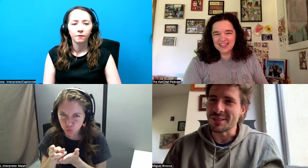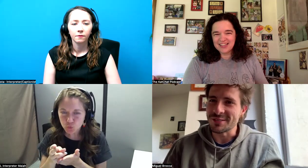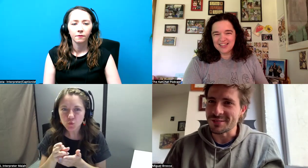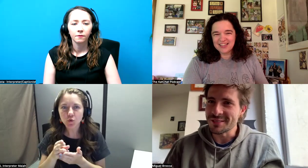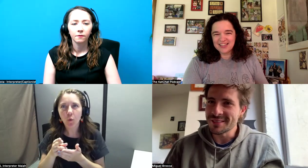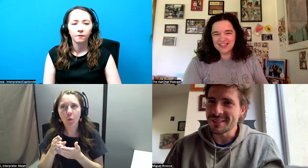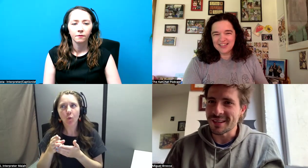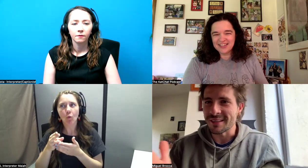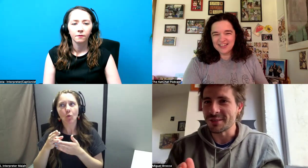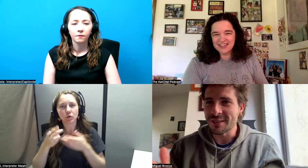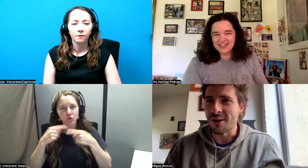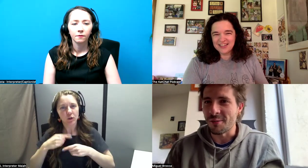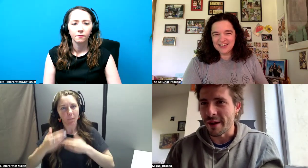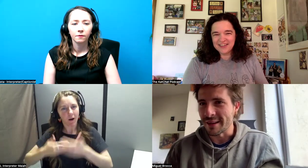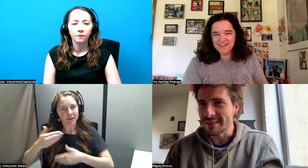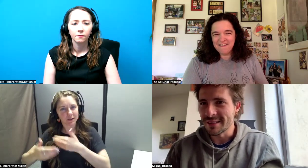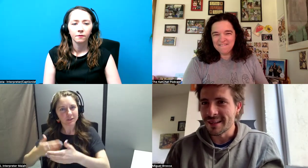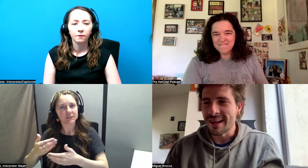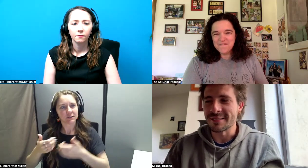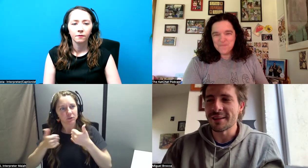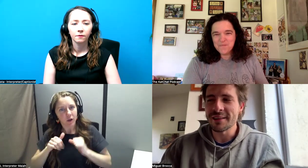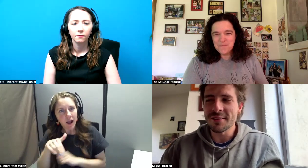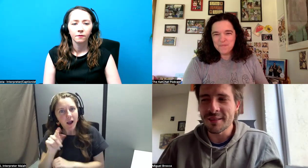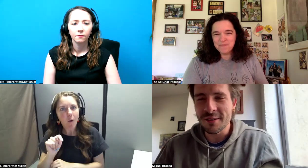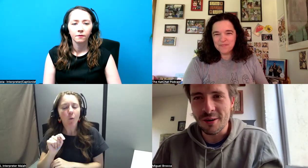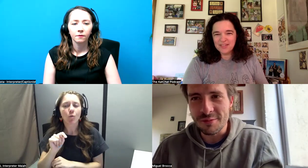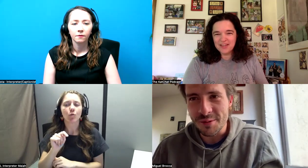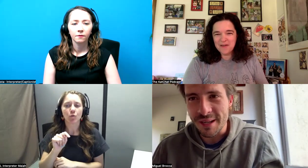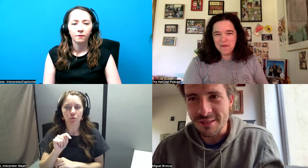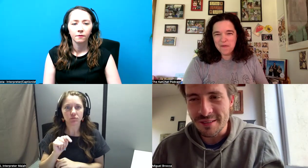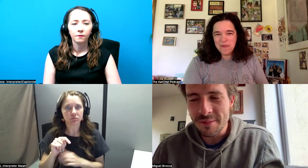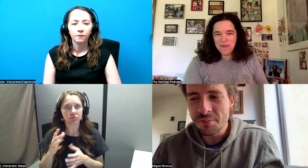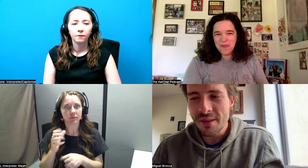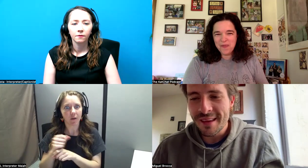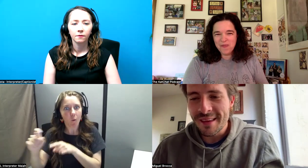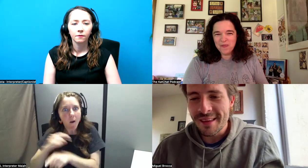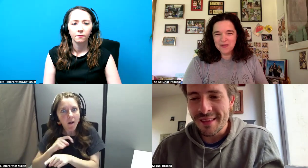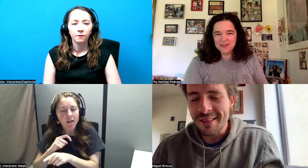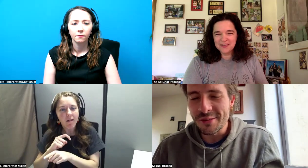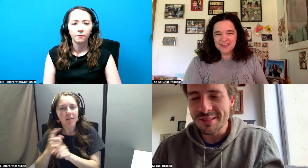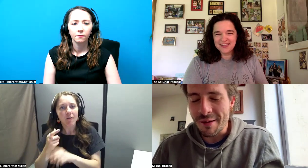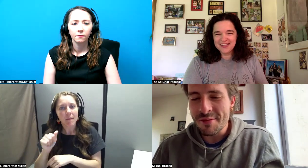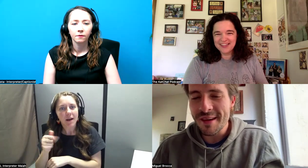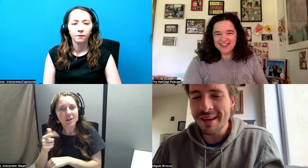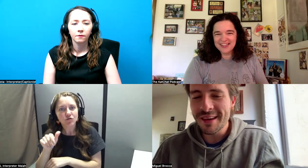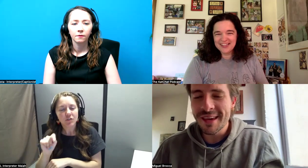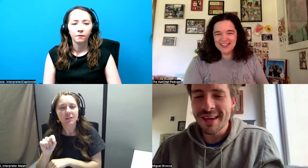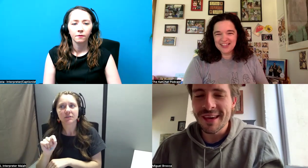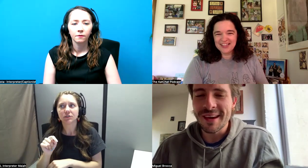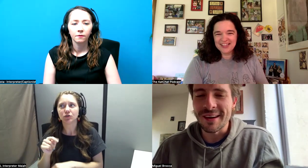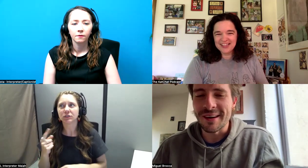of auditions and you get callbacks, and suddenly you get the call from your agent, there's